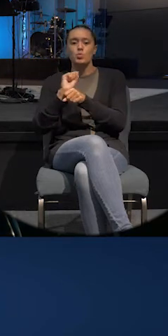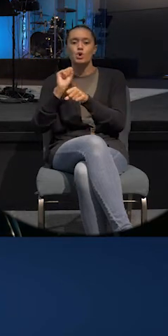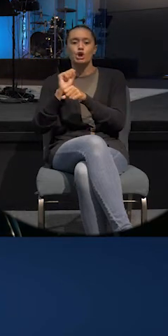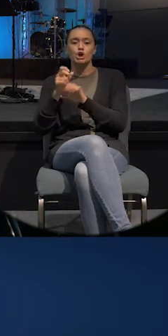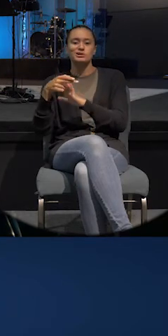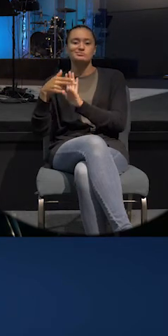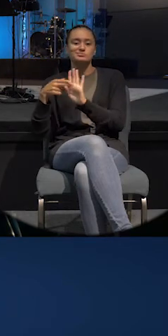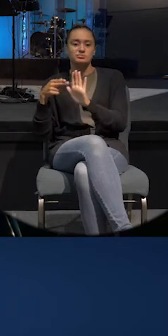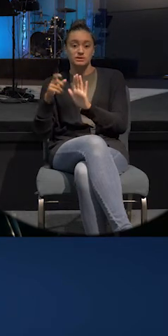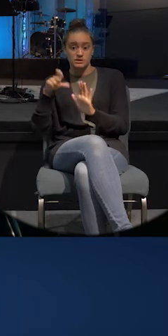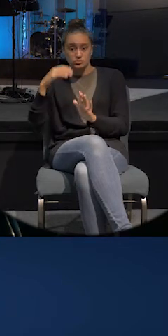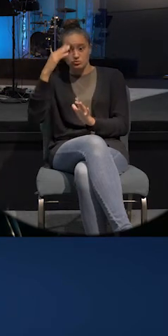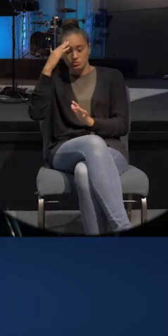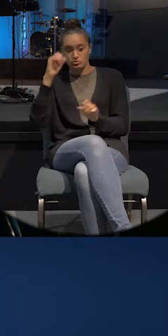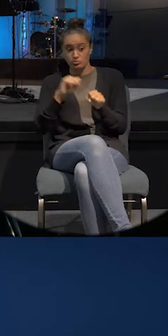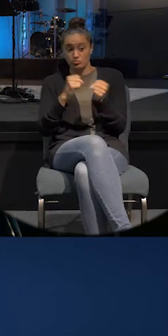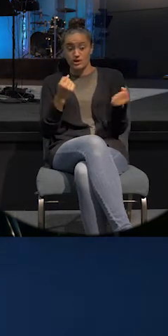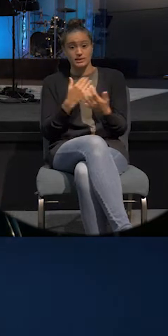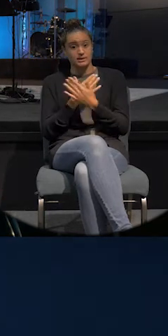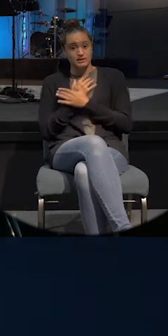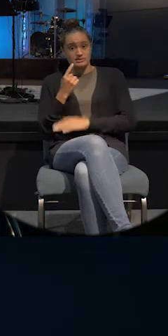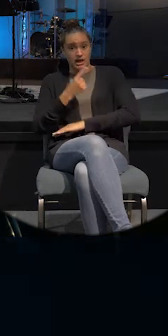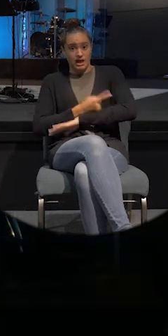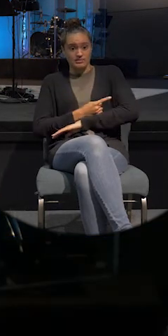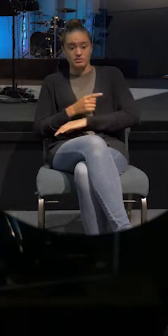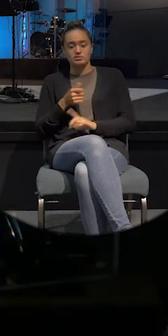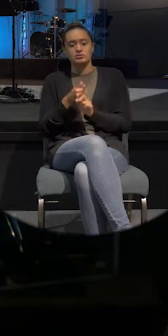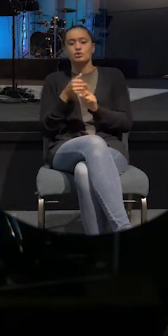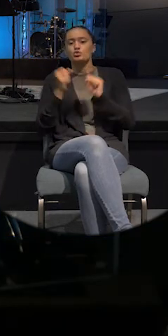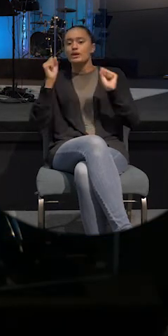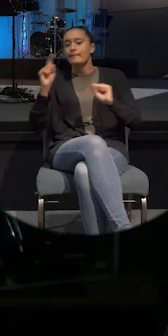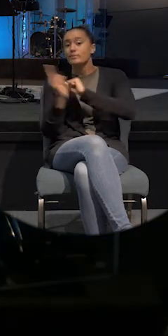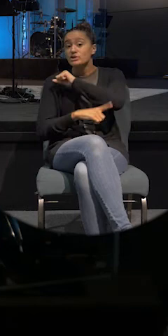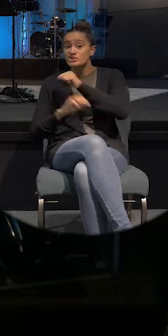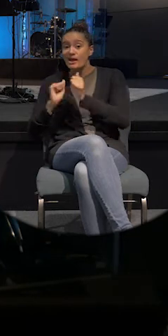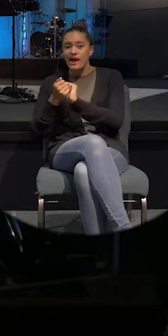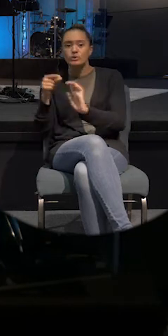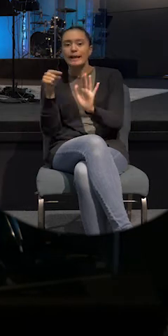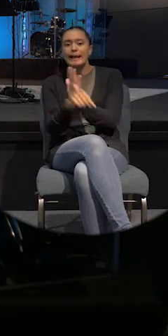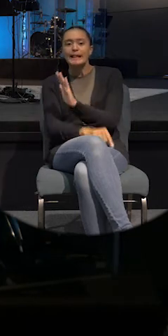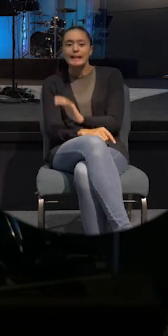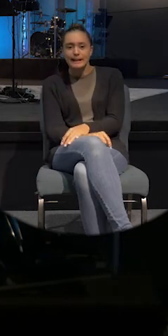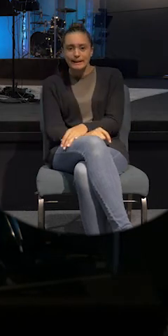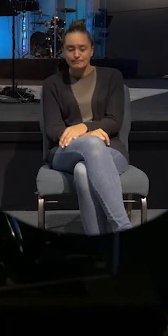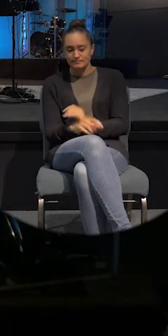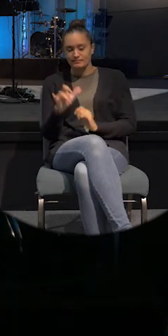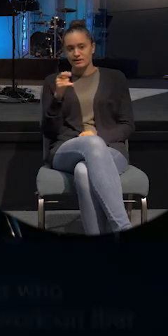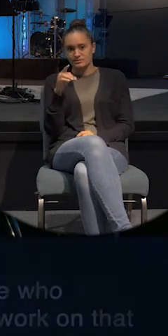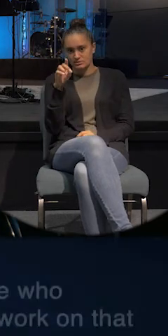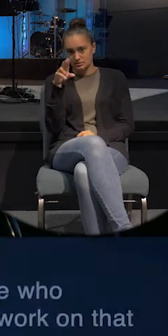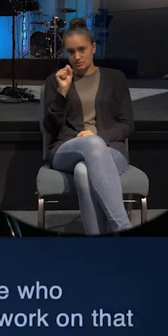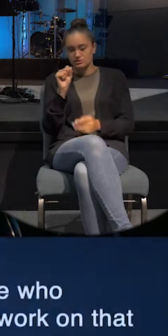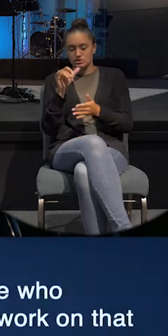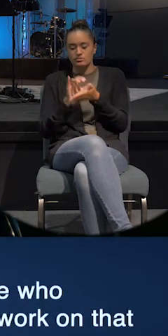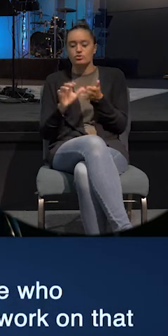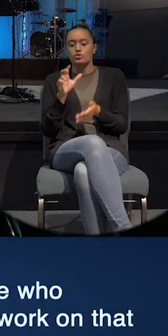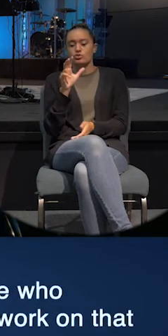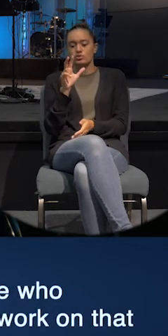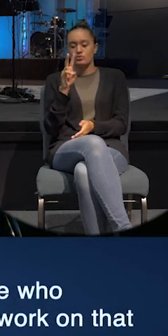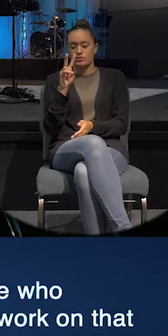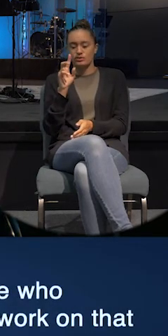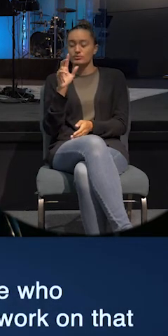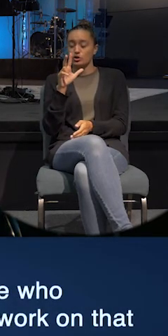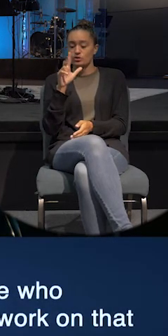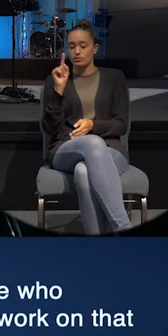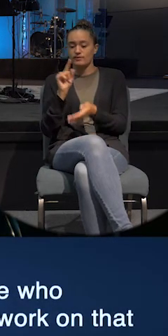know that to violate the Sabbath was a crime punishable by death. Exodus 31:14 says, "Observe the